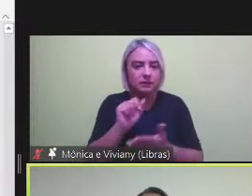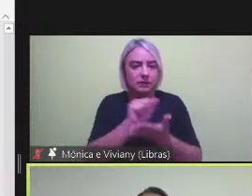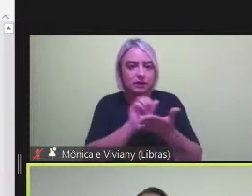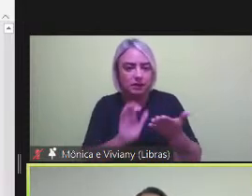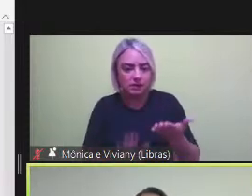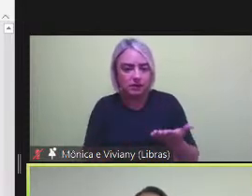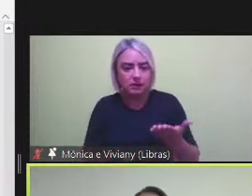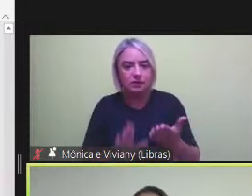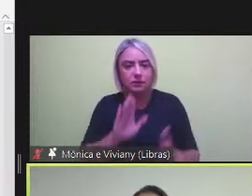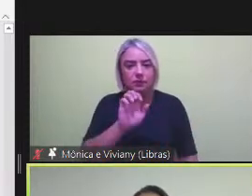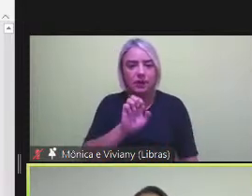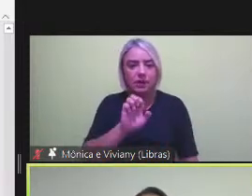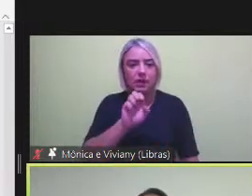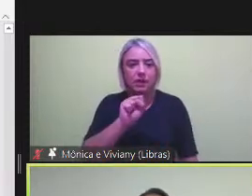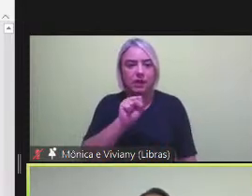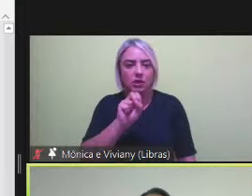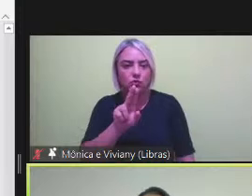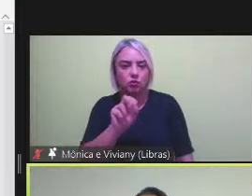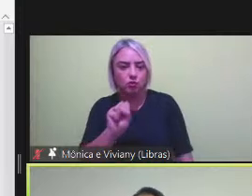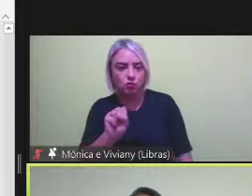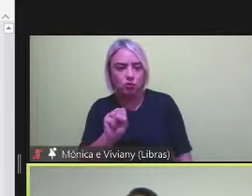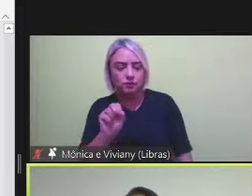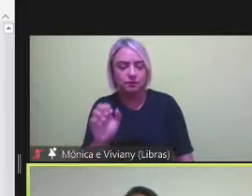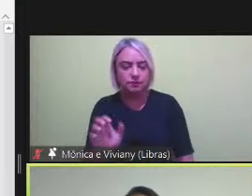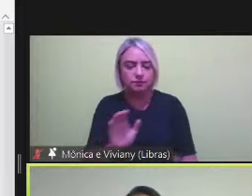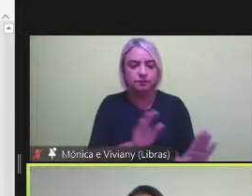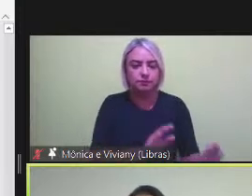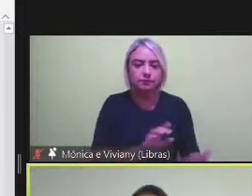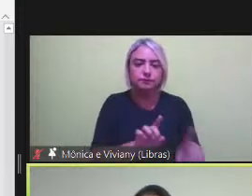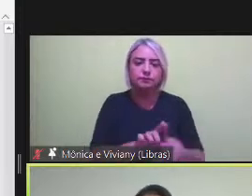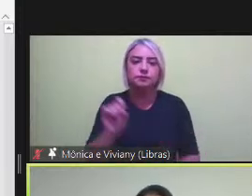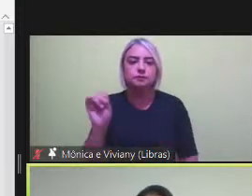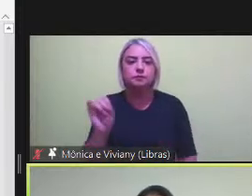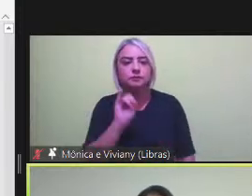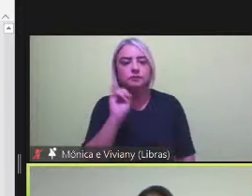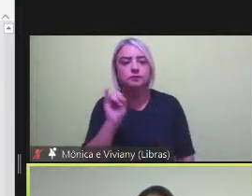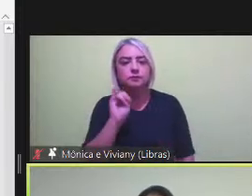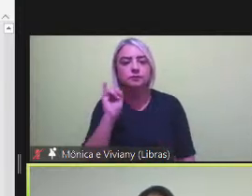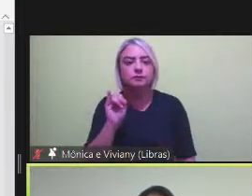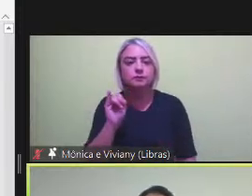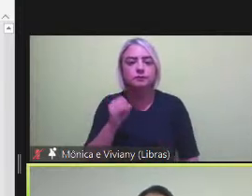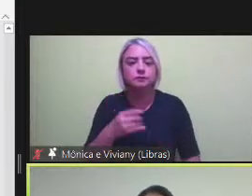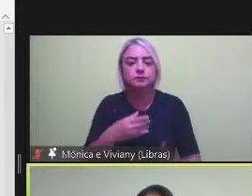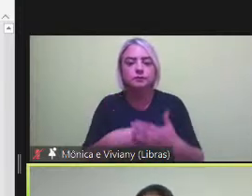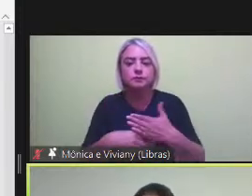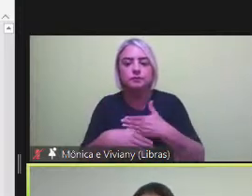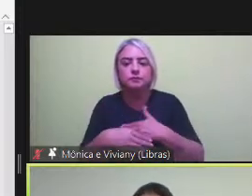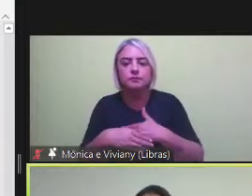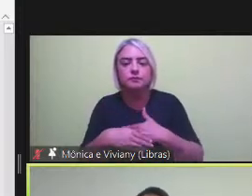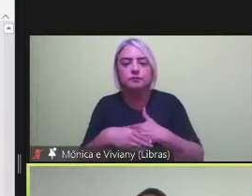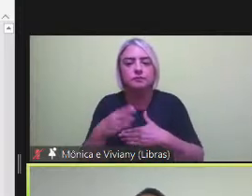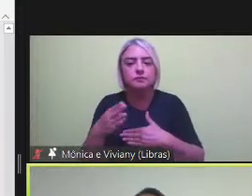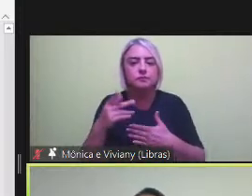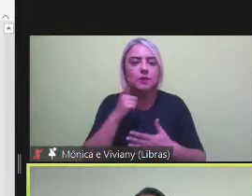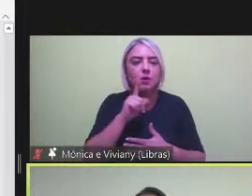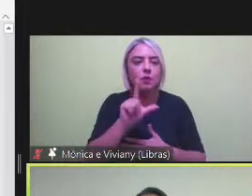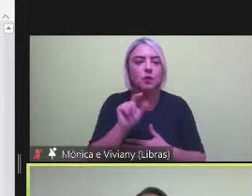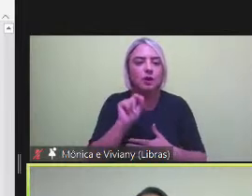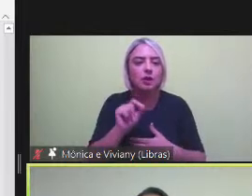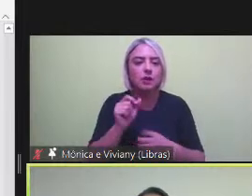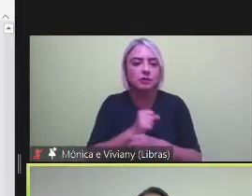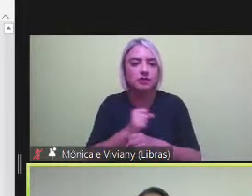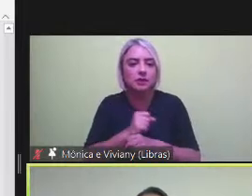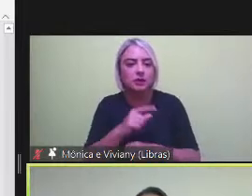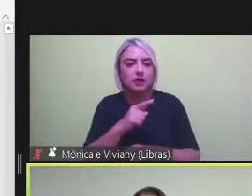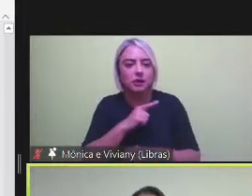extract in eSUS, which is online SUS. Also, it is important to have a gain